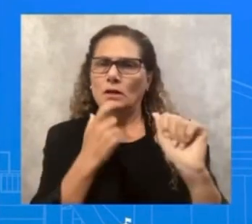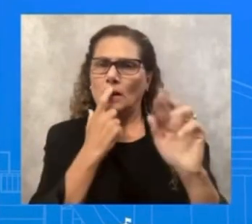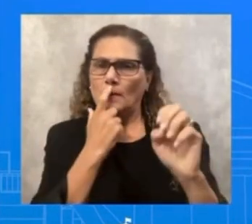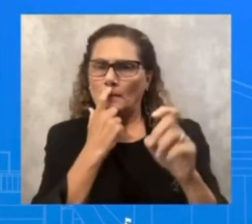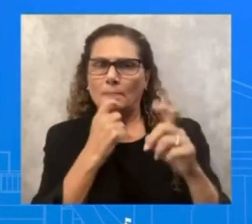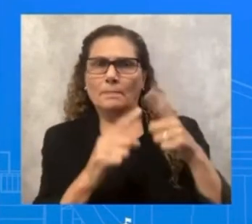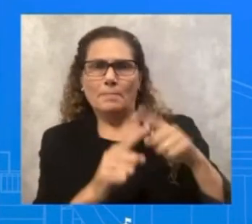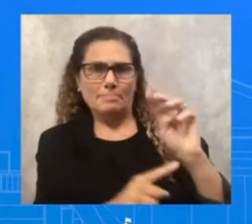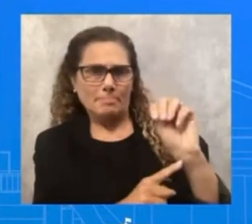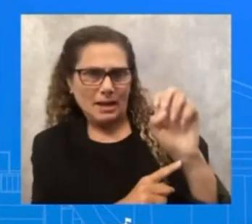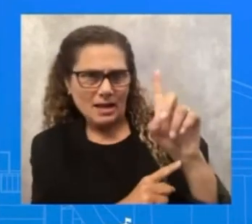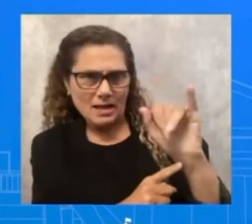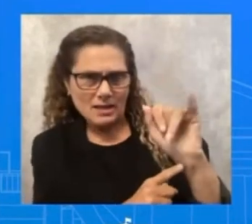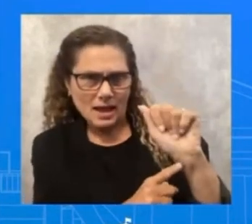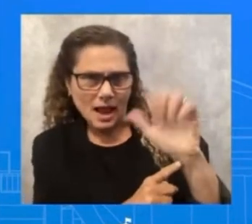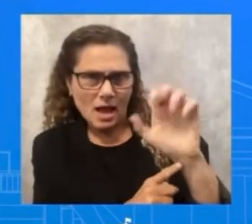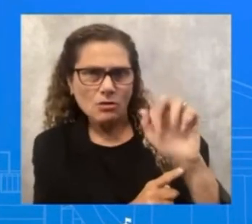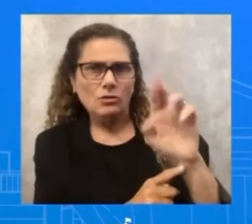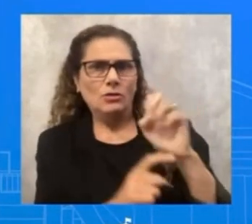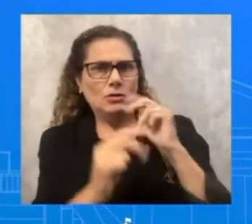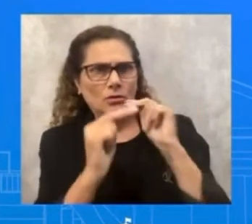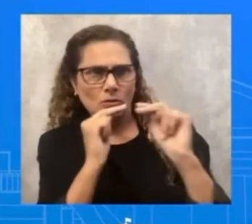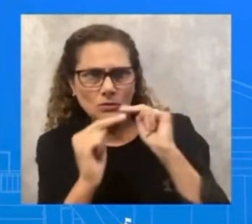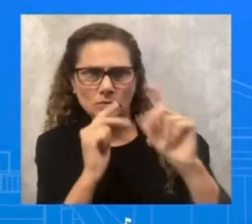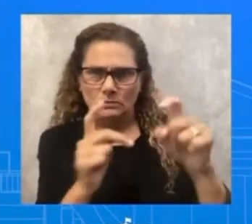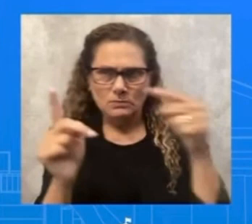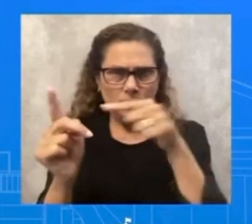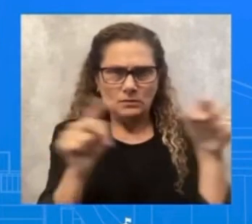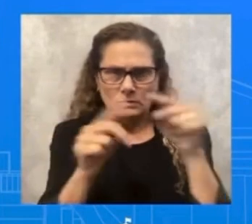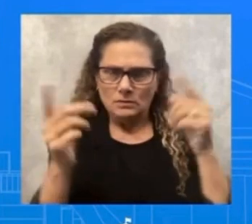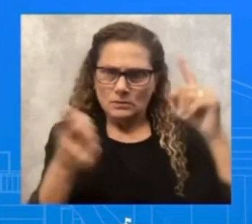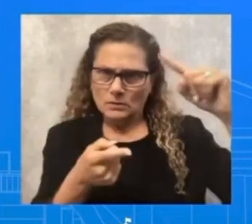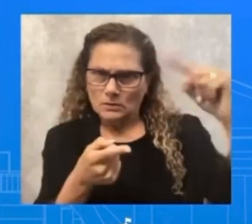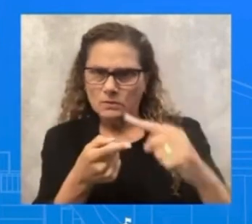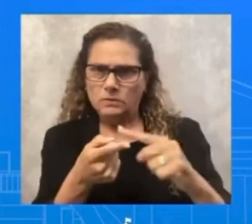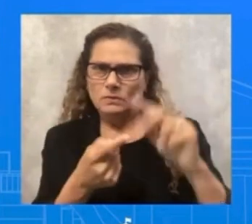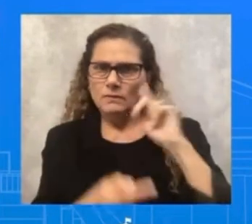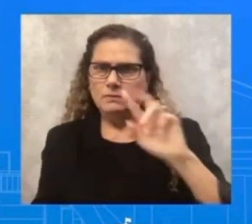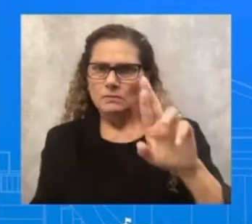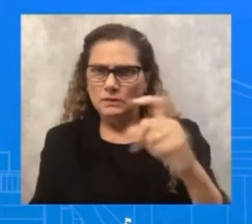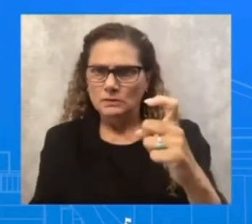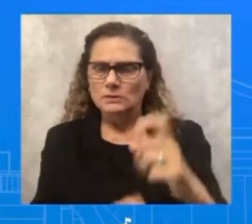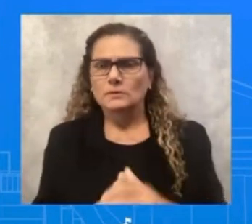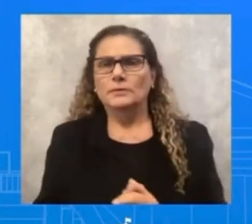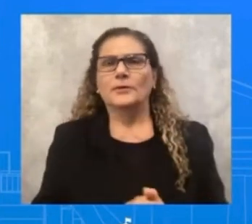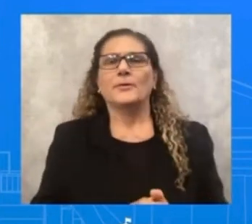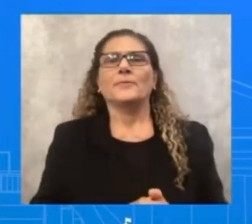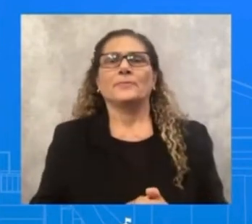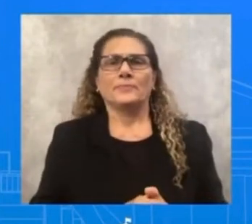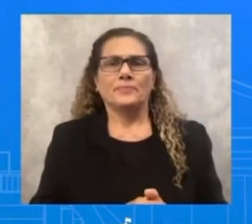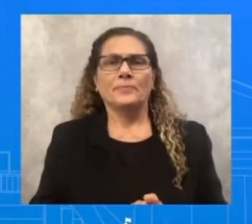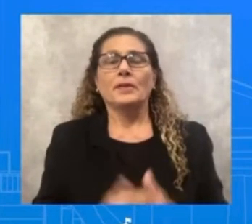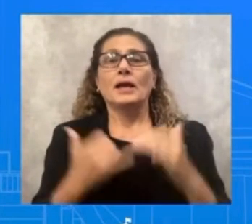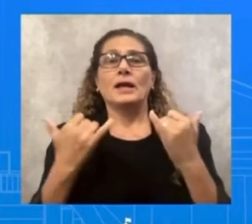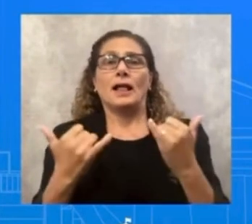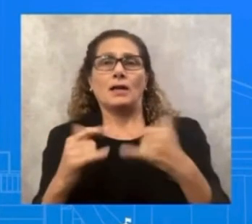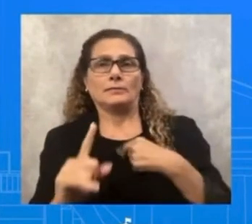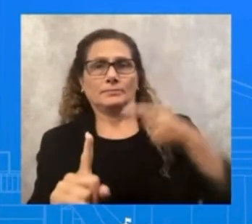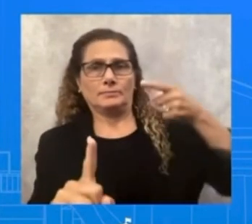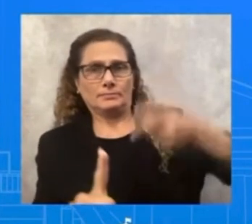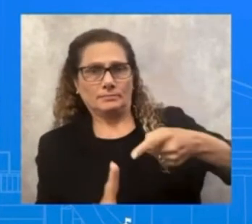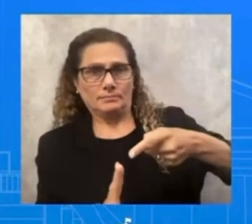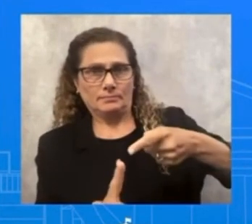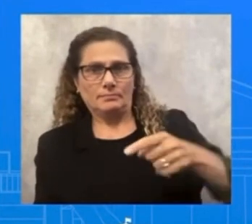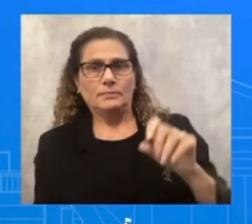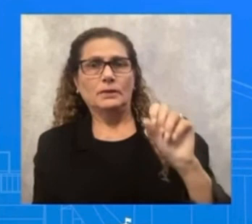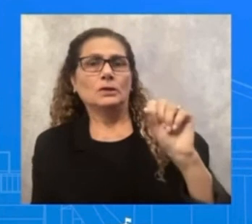provisions as well. On the solar manufacturing industry and what's next for that industry, can you share a little bit about